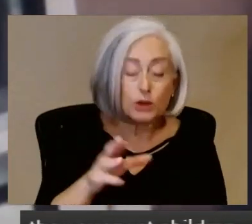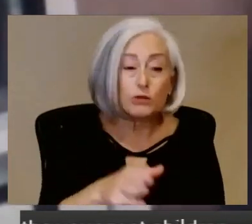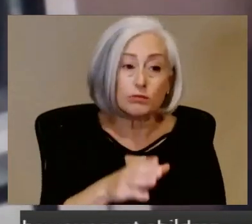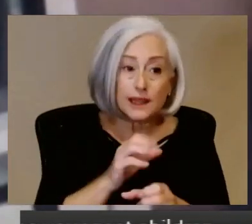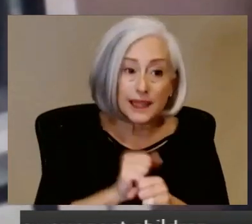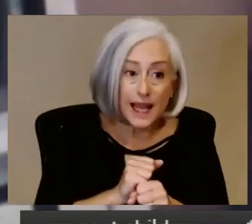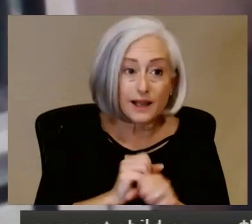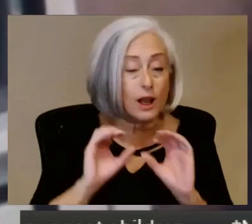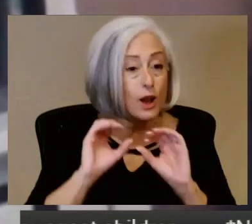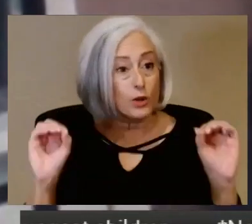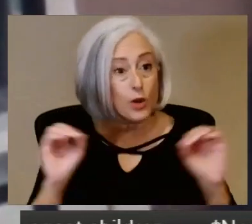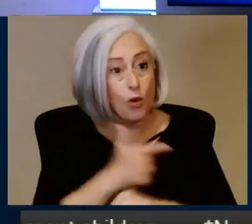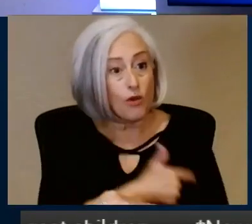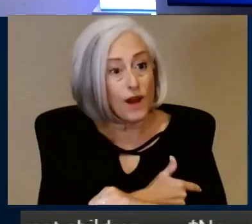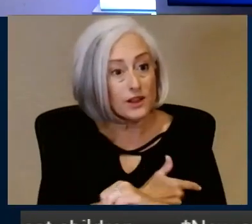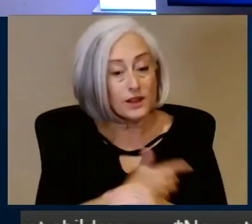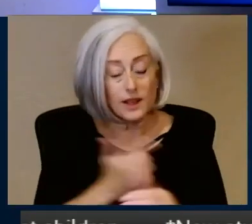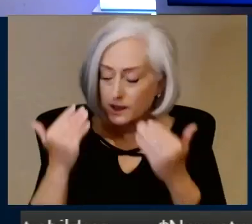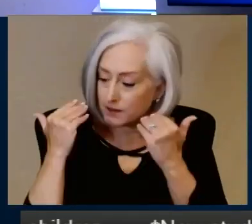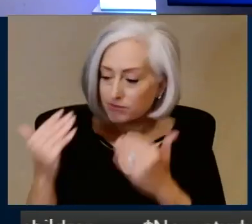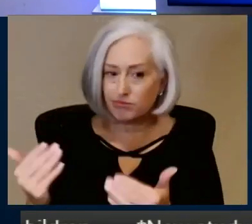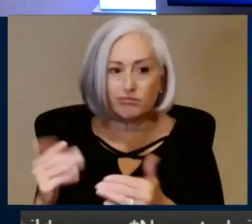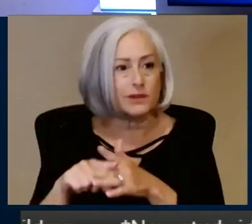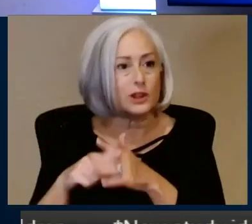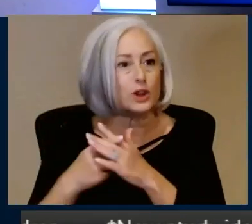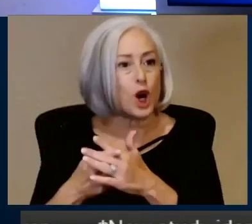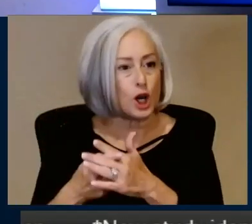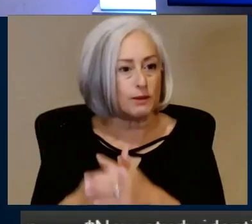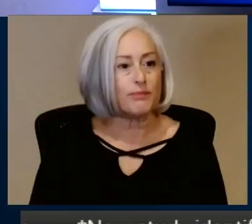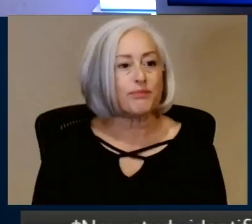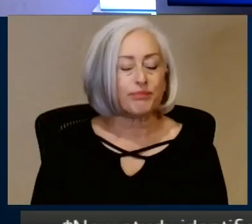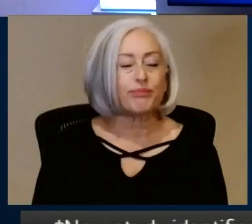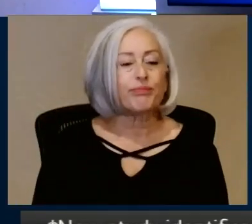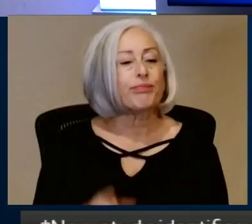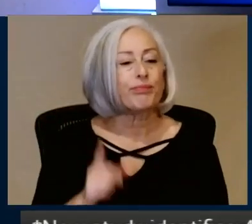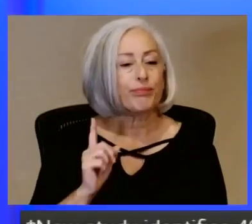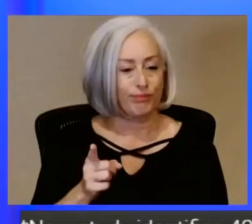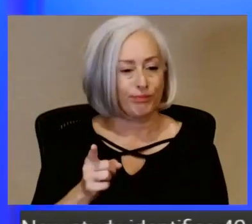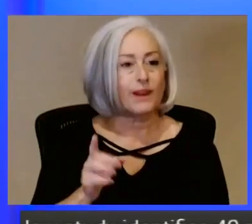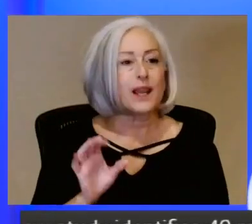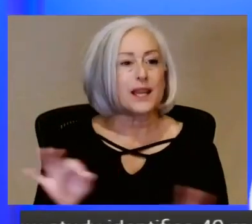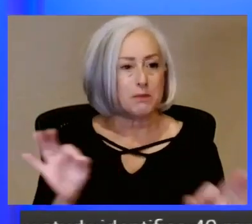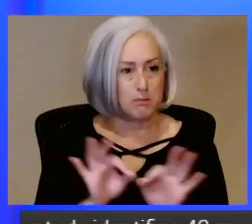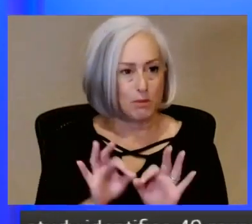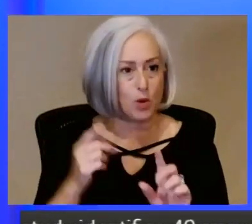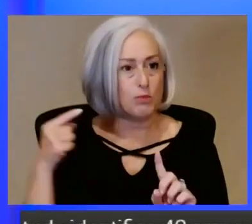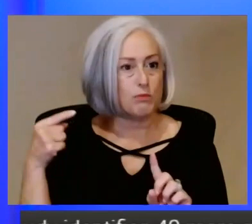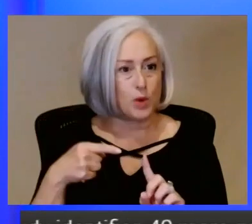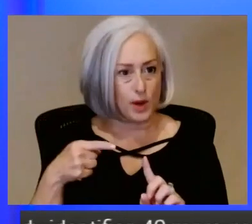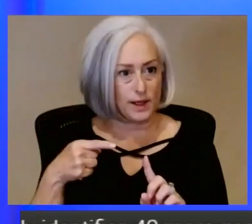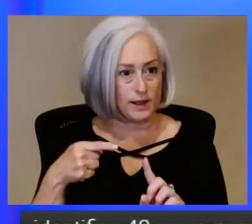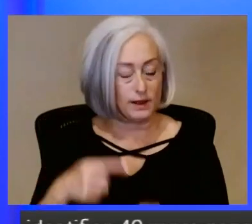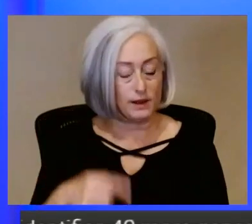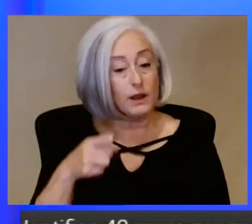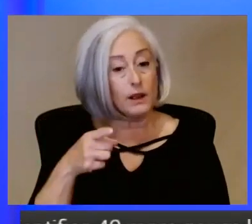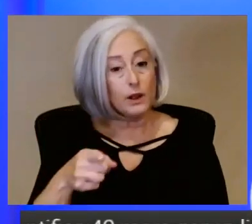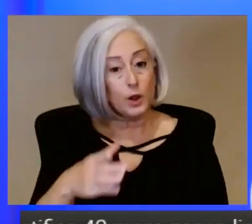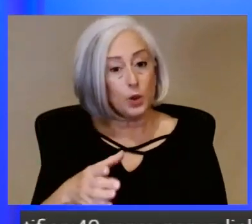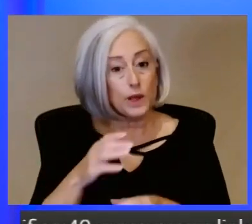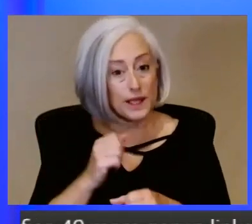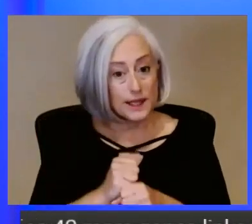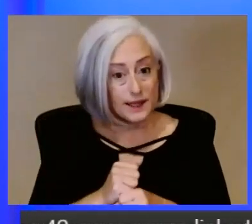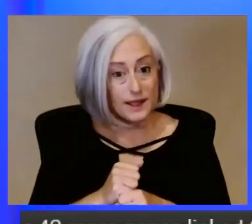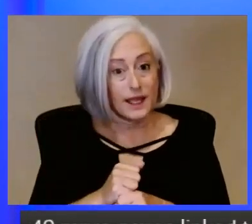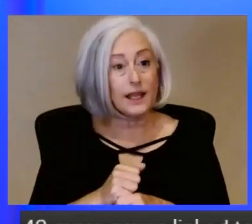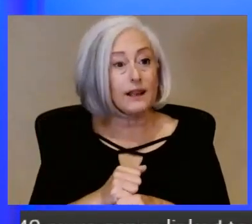go ahead and start that series. Yeah, I think that's a key point exactly. You know, for you as an individual, if you receive that primary series and